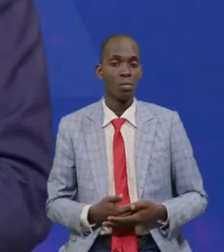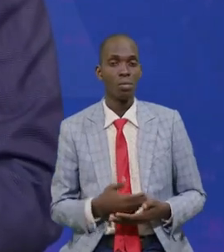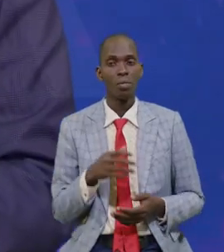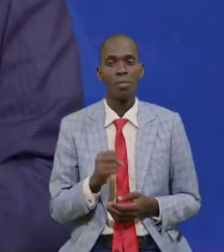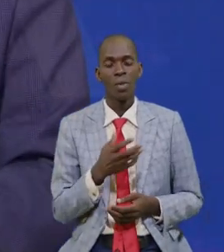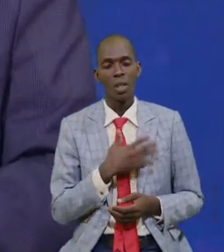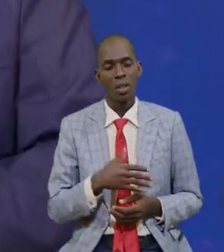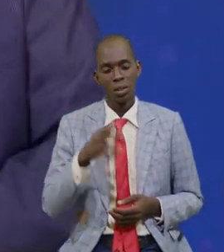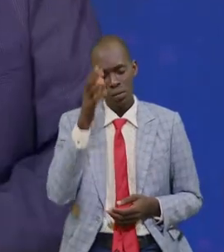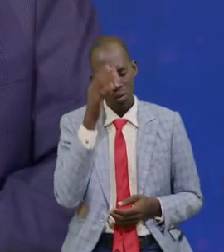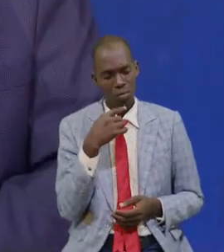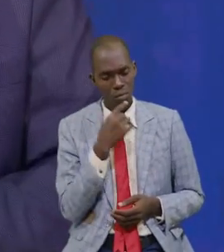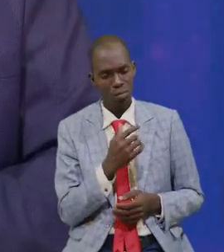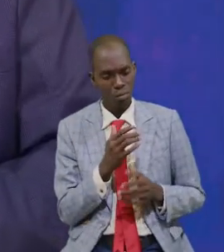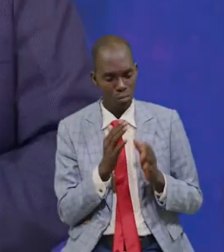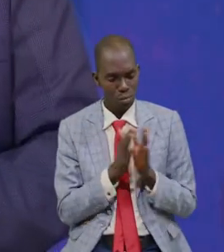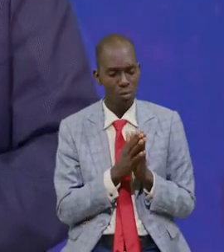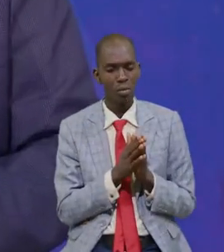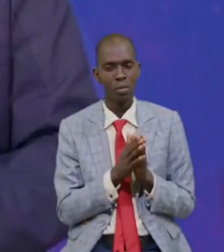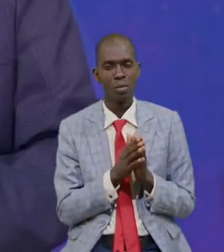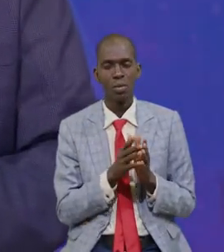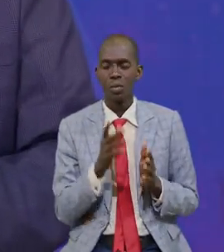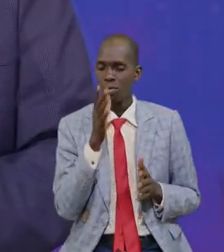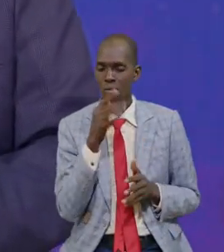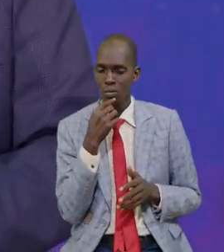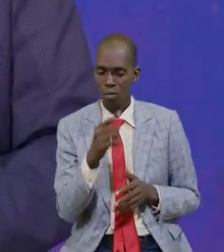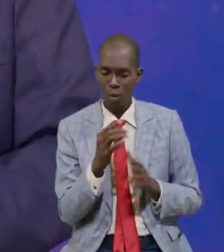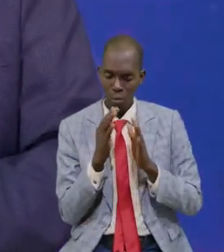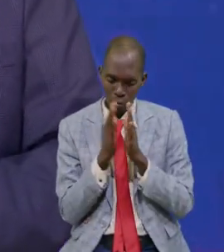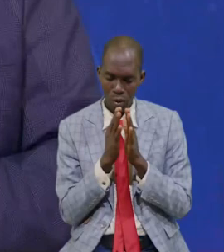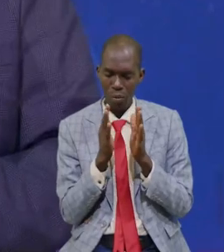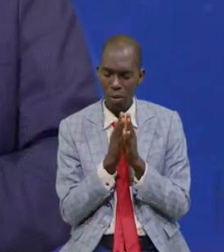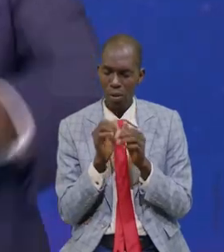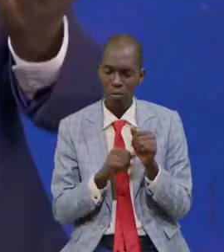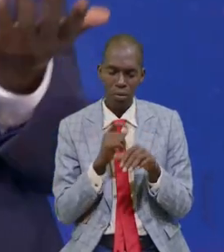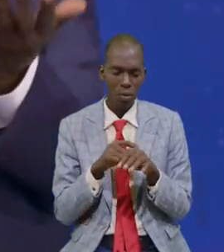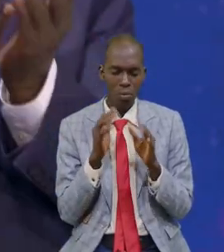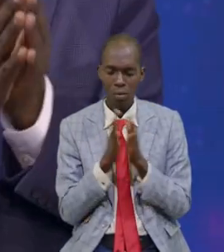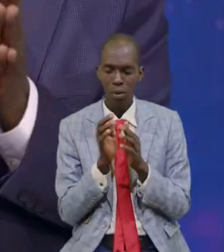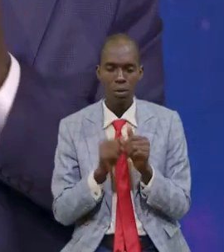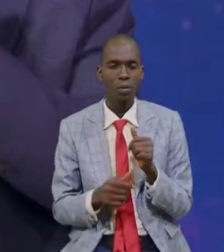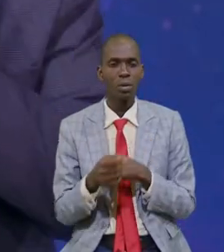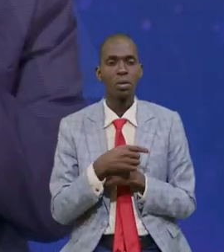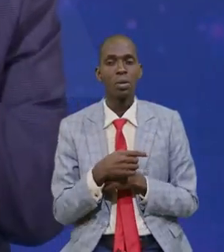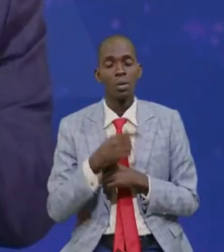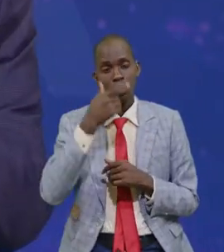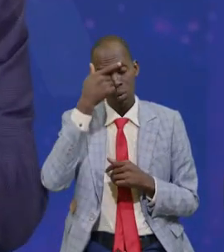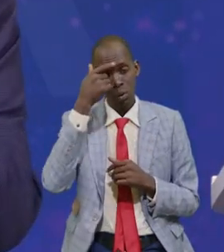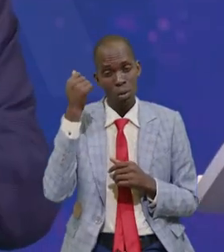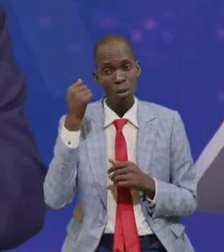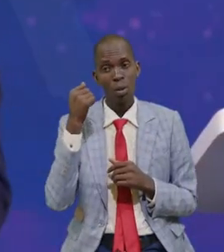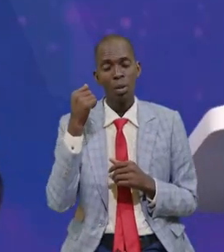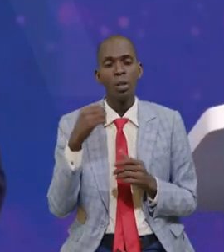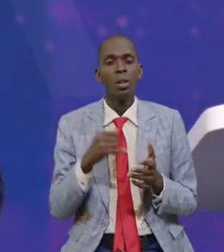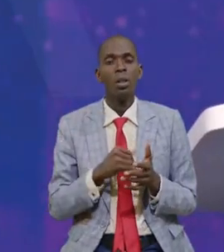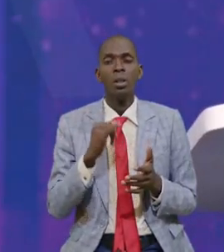says pray, mommy says pray, pray every time, pray every day. Because it's in prayer we